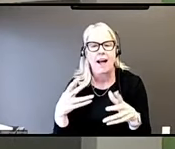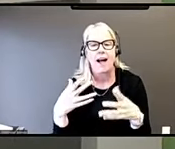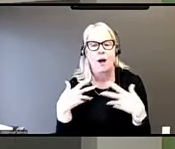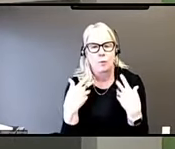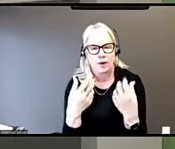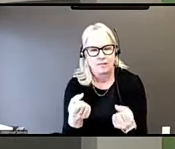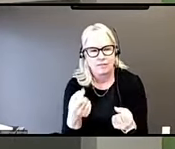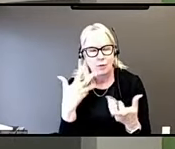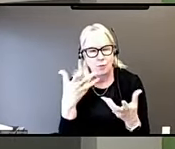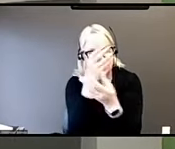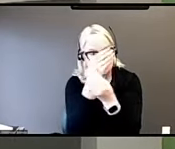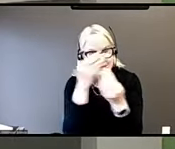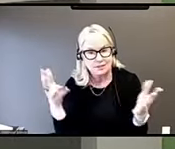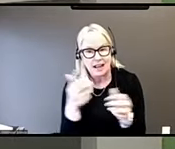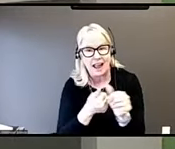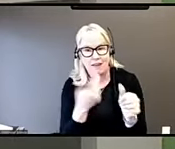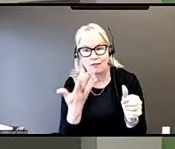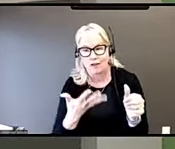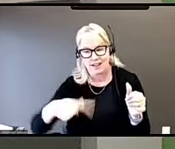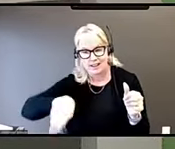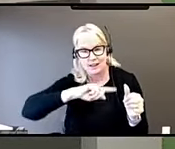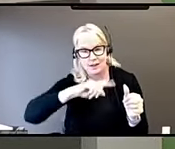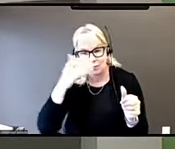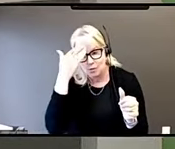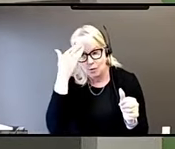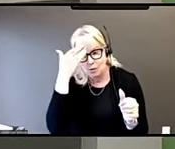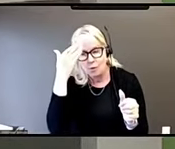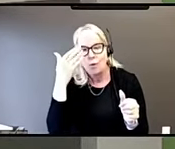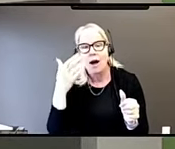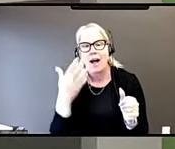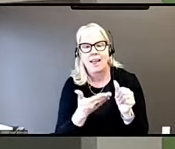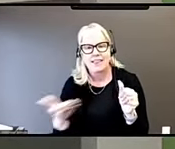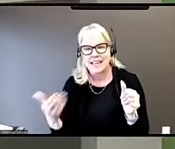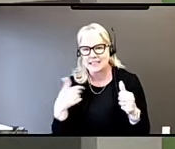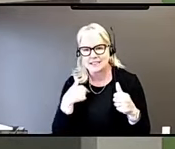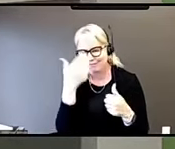know, and we want to let people know the things that we don't know.